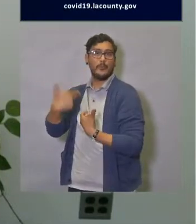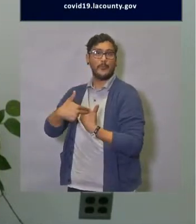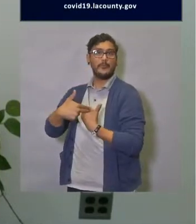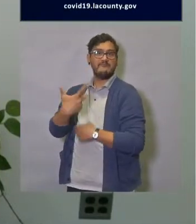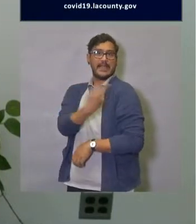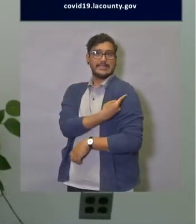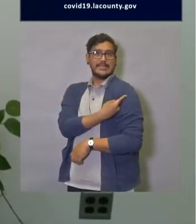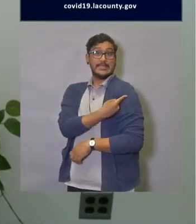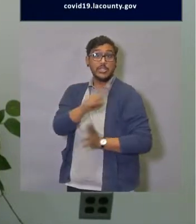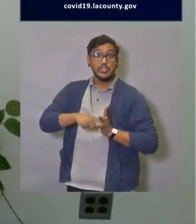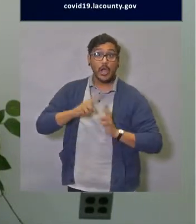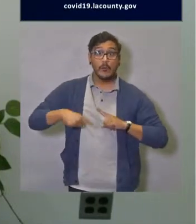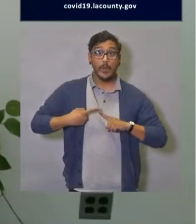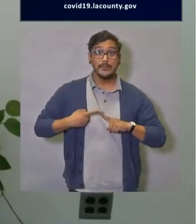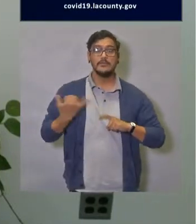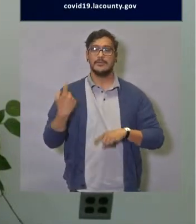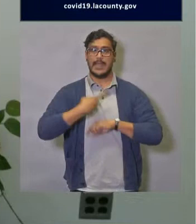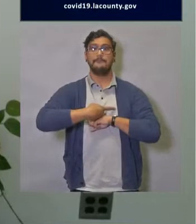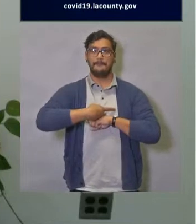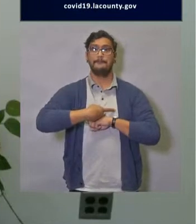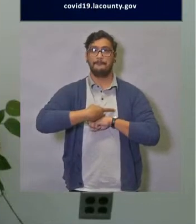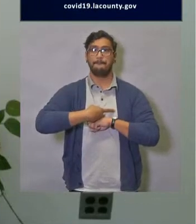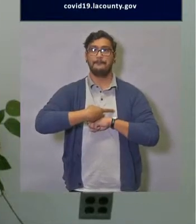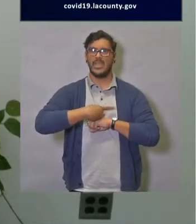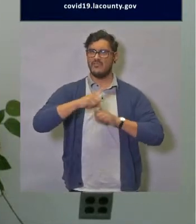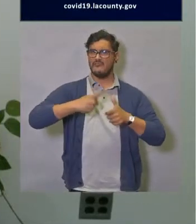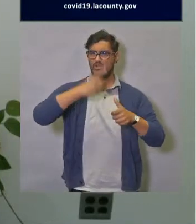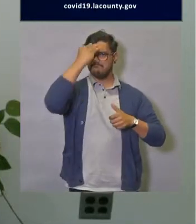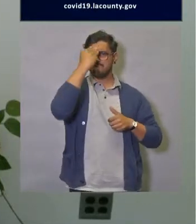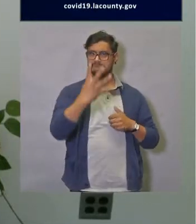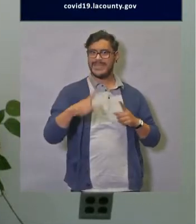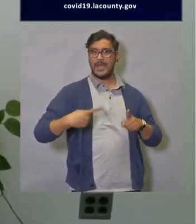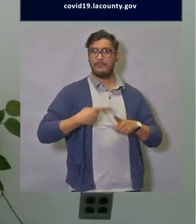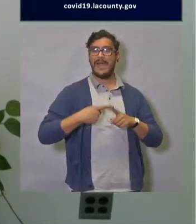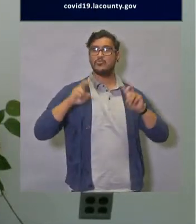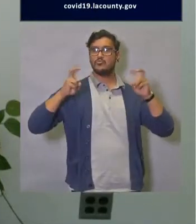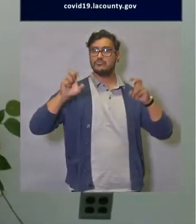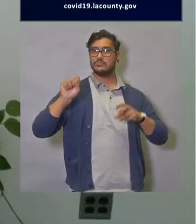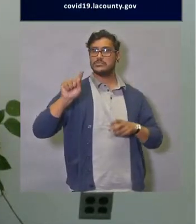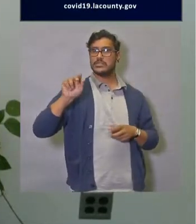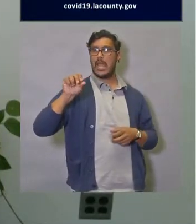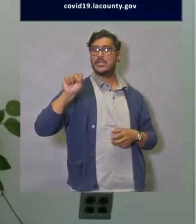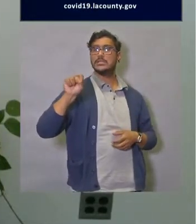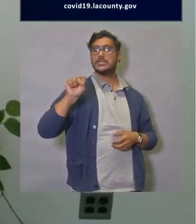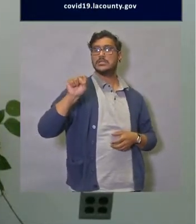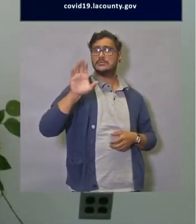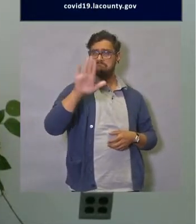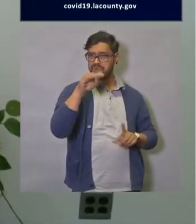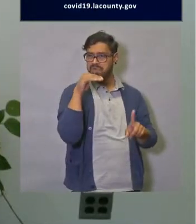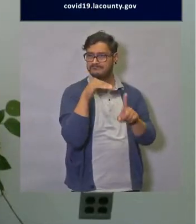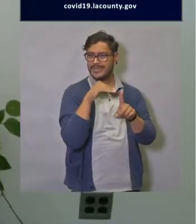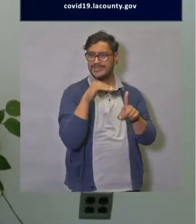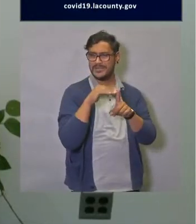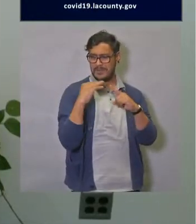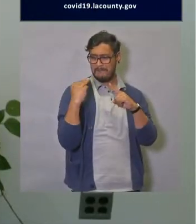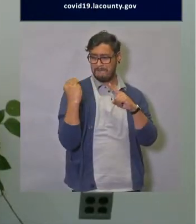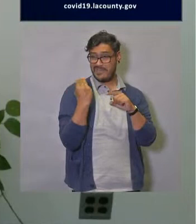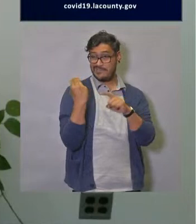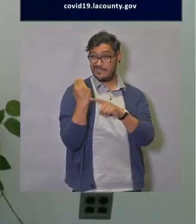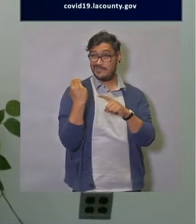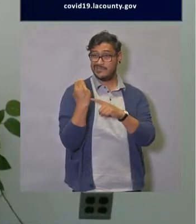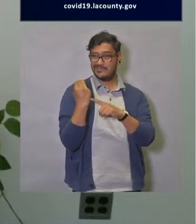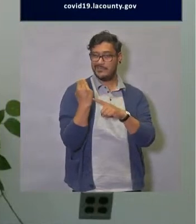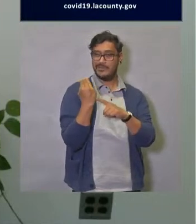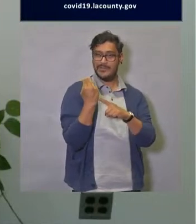today. First, to update you on our current status. And as a reminder, on Monday, case and death